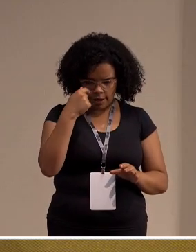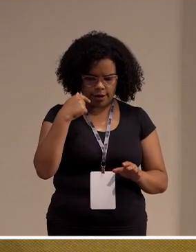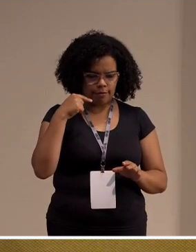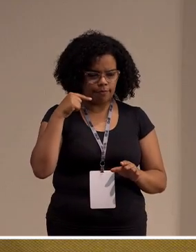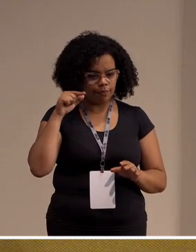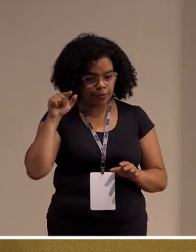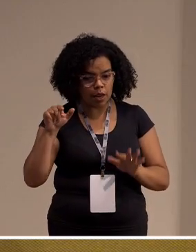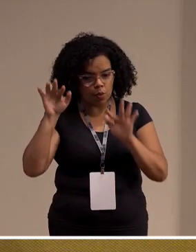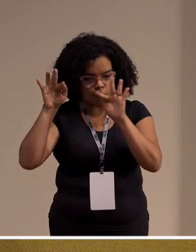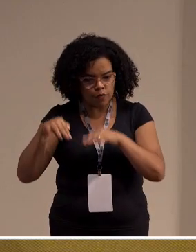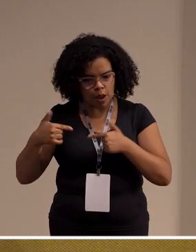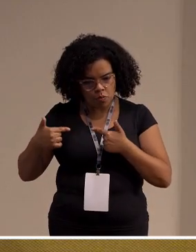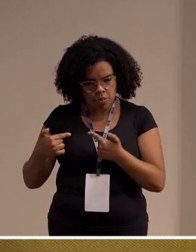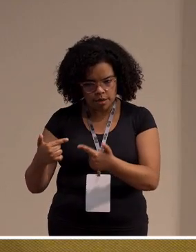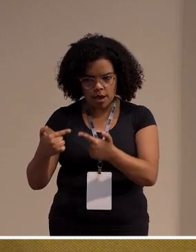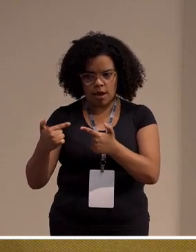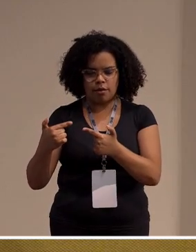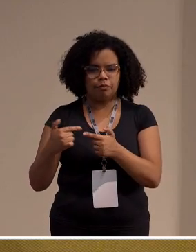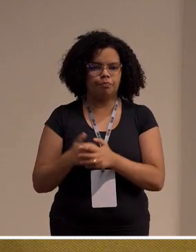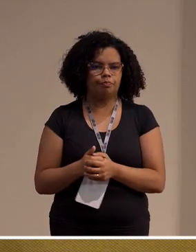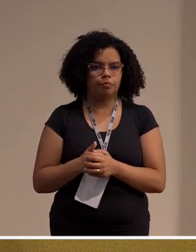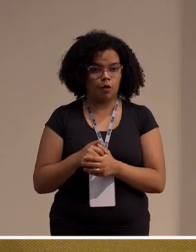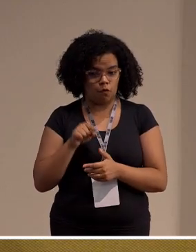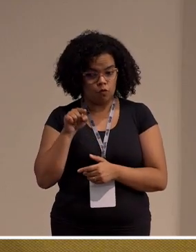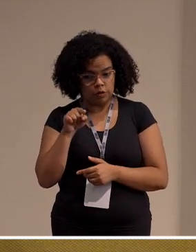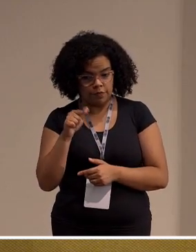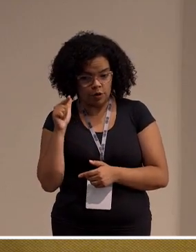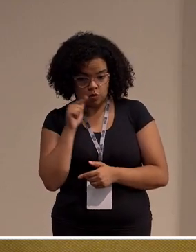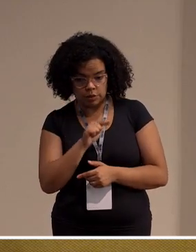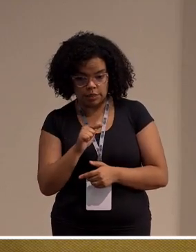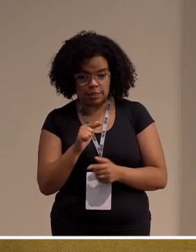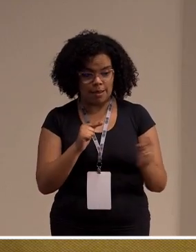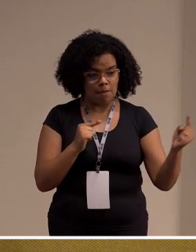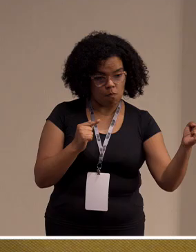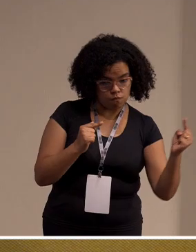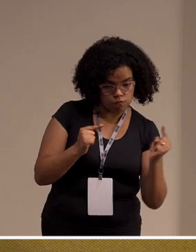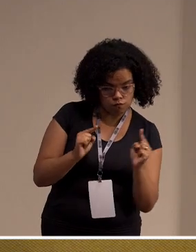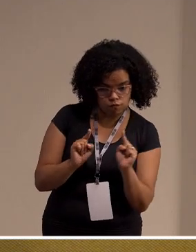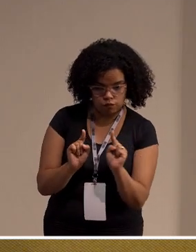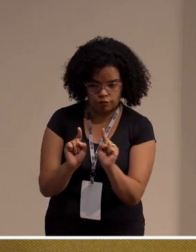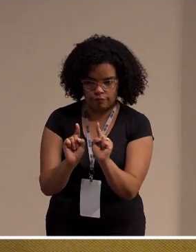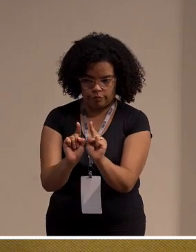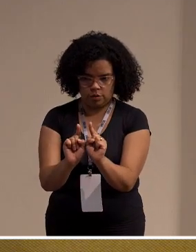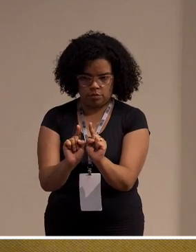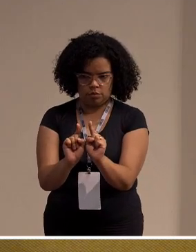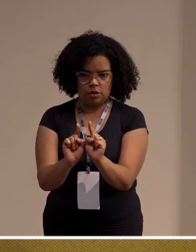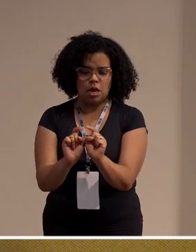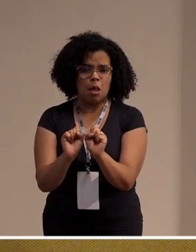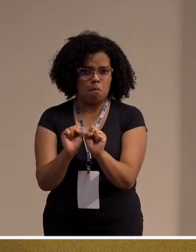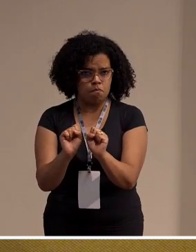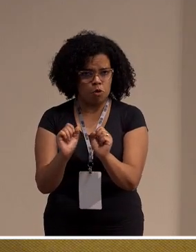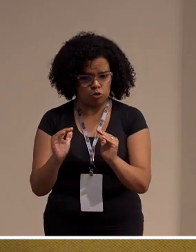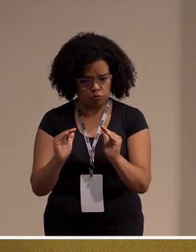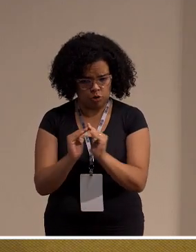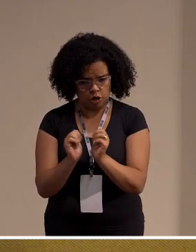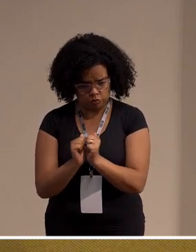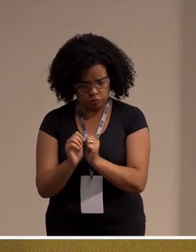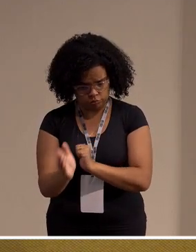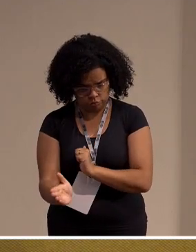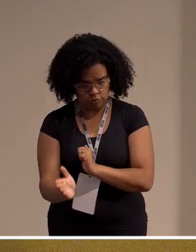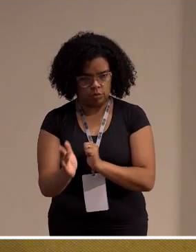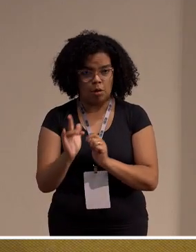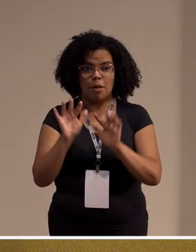War, you will be able to bring this free black woman to the plantation, and she can live with you. But at the end of the